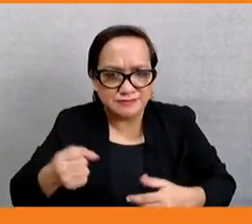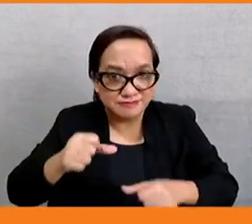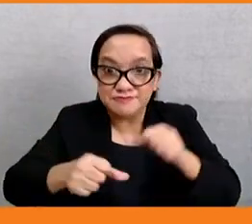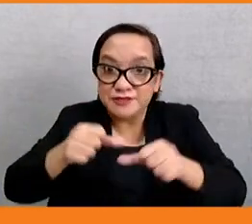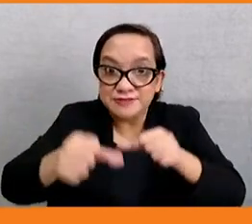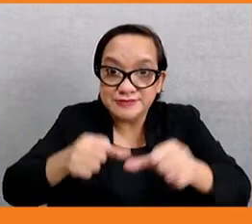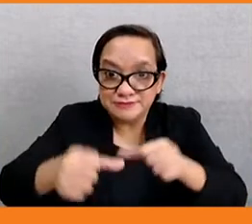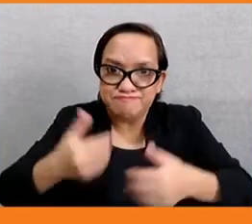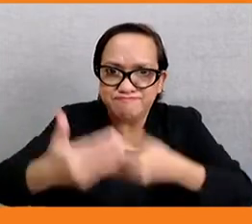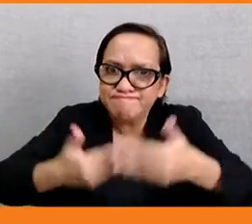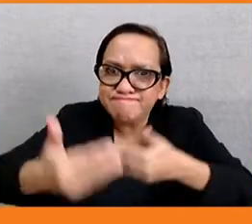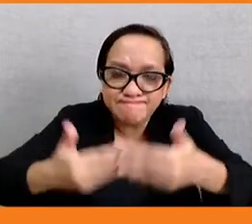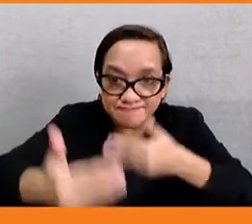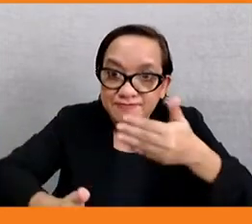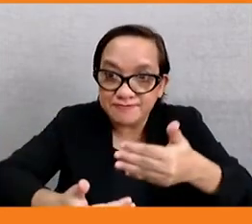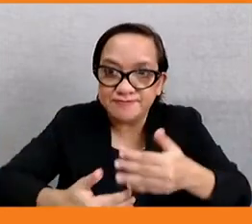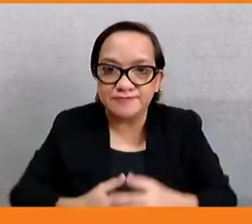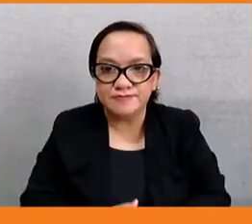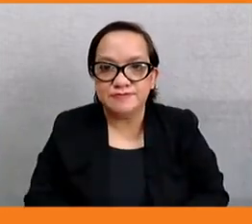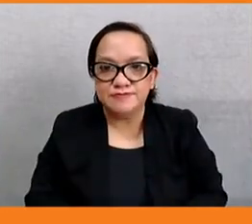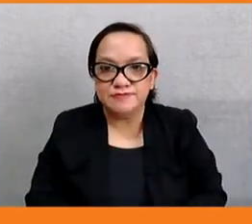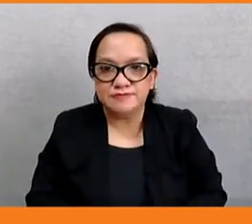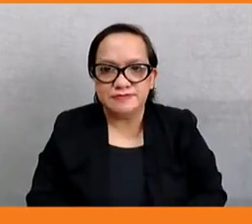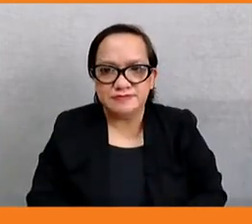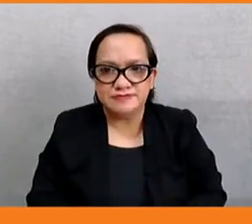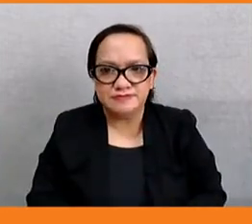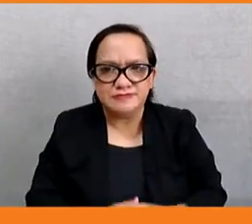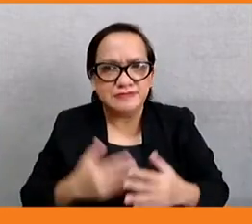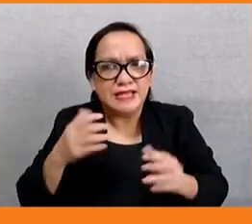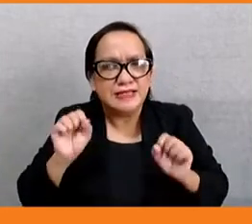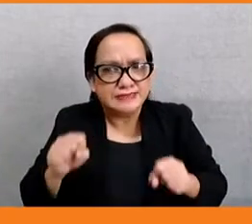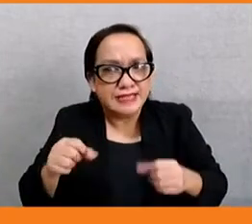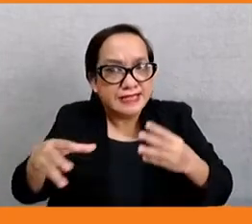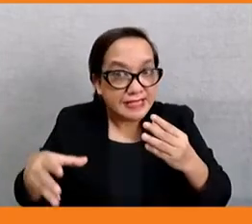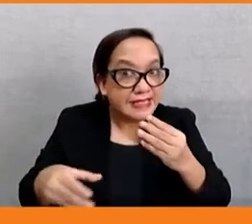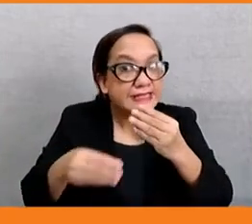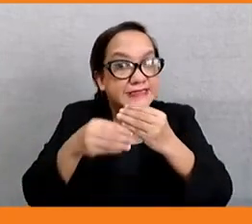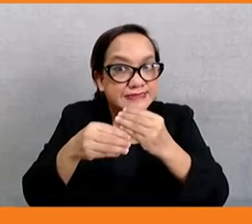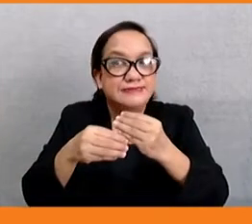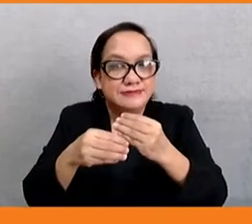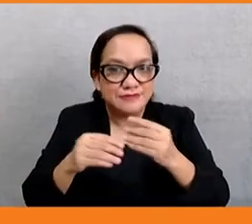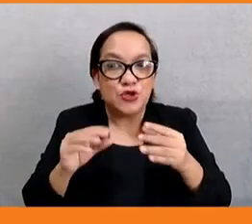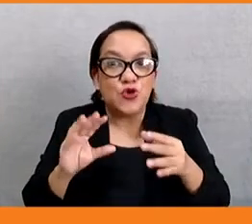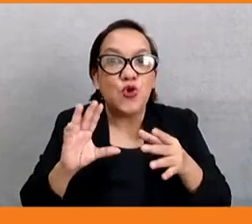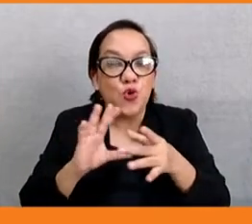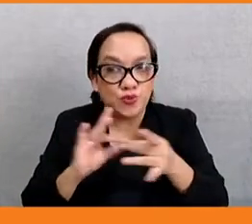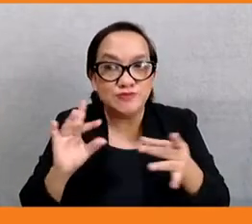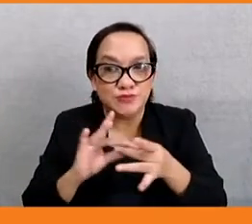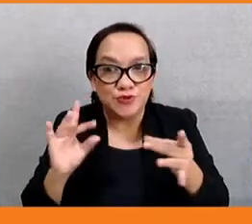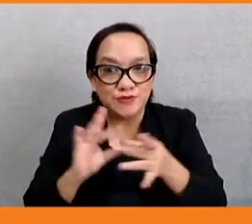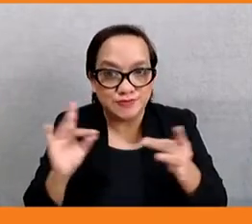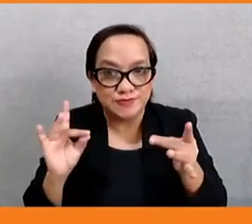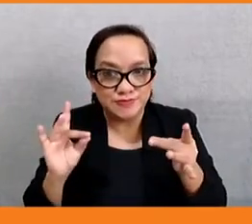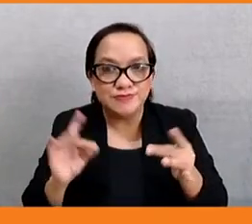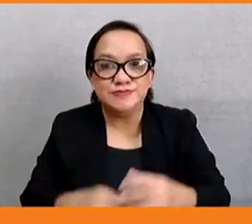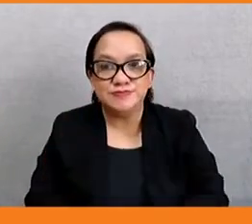just additional comments I'd like to make. Thank you, President Masa. It's really interesting discussions on domestic